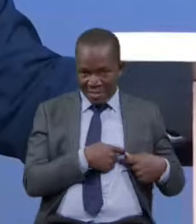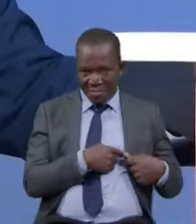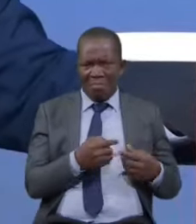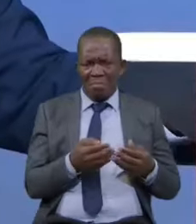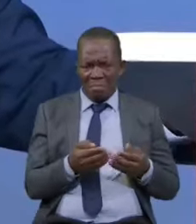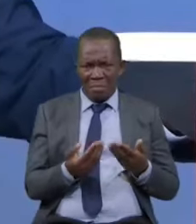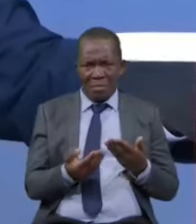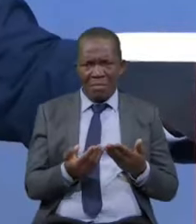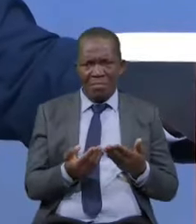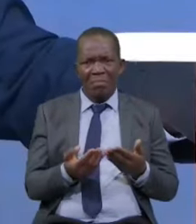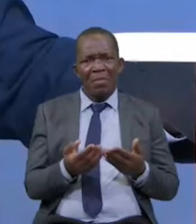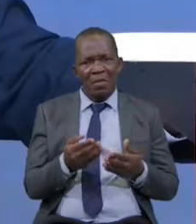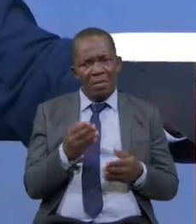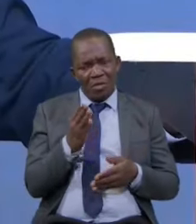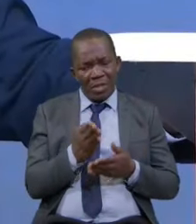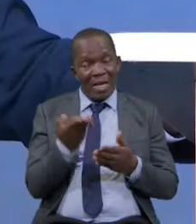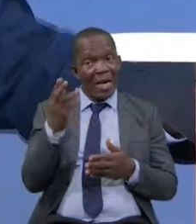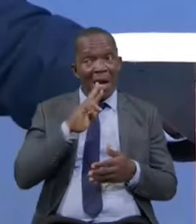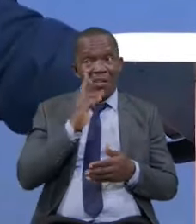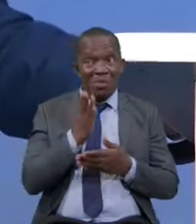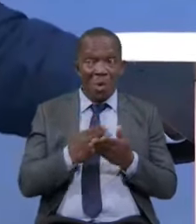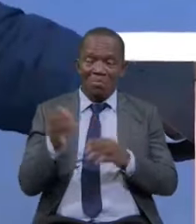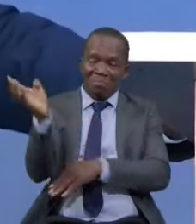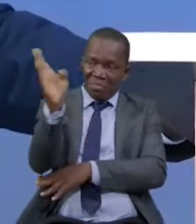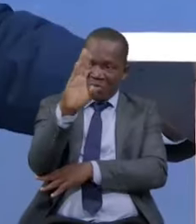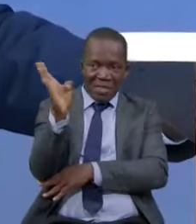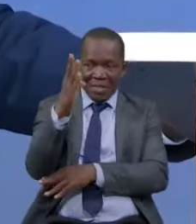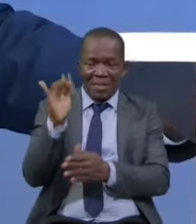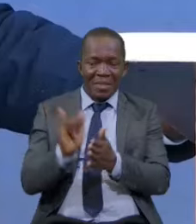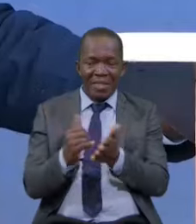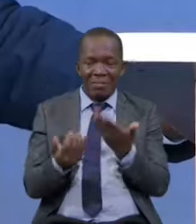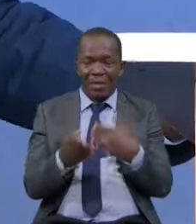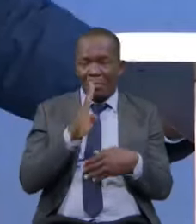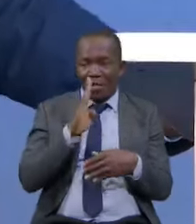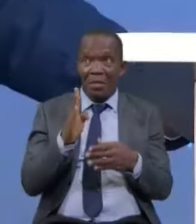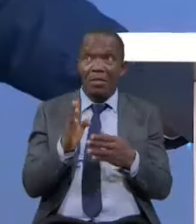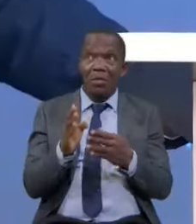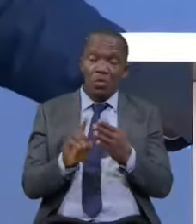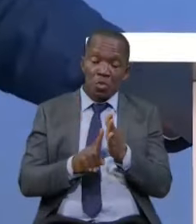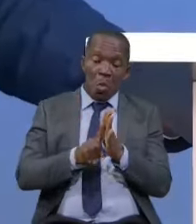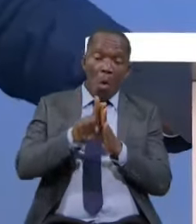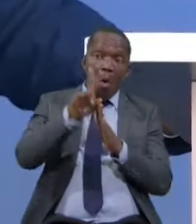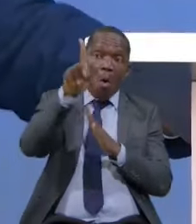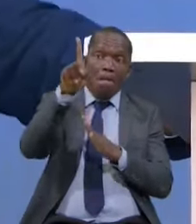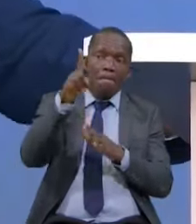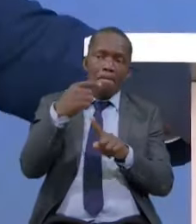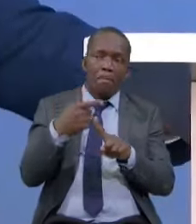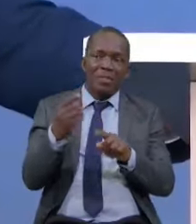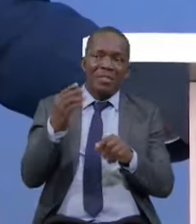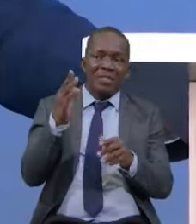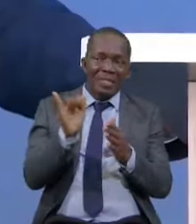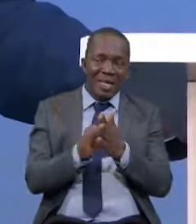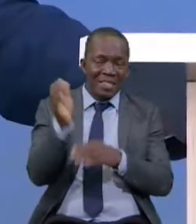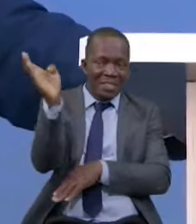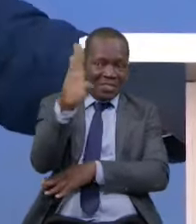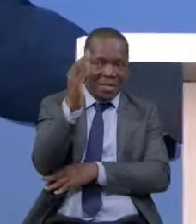are hollow inside. And when the wind blows, because of the hollowness inside, it